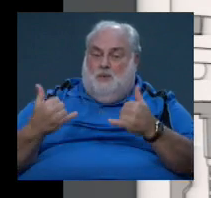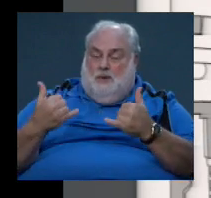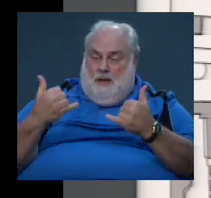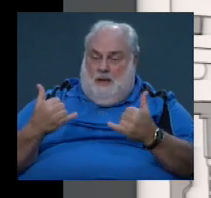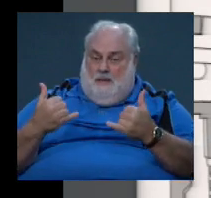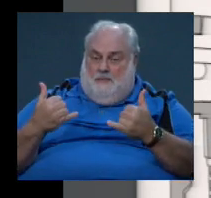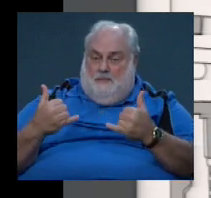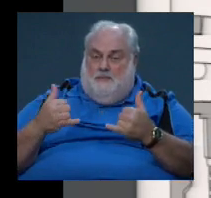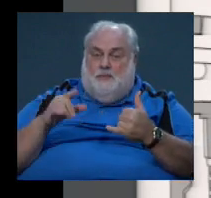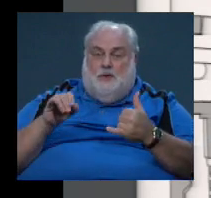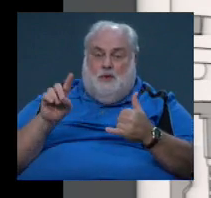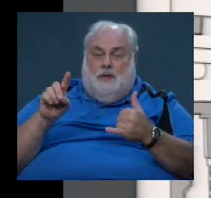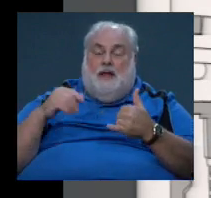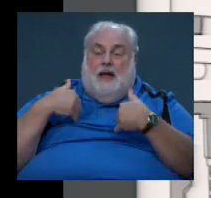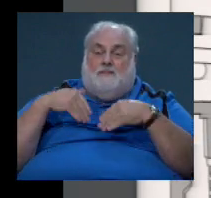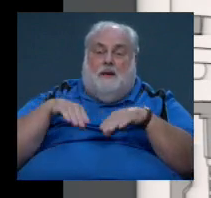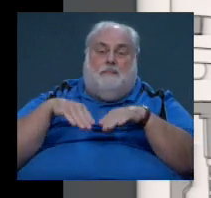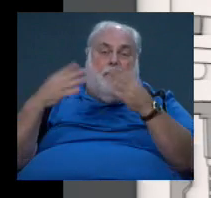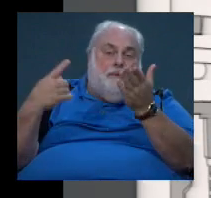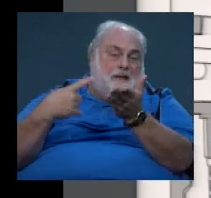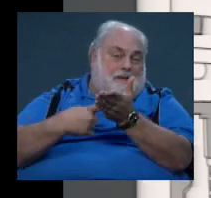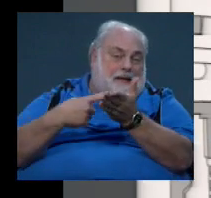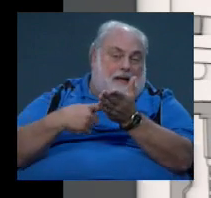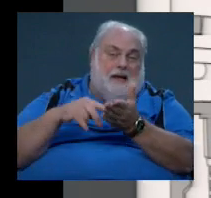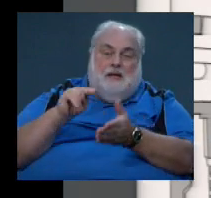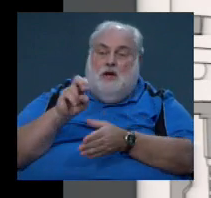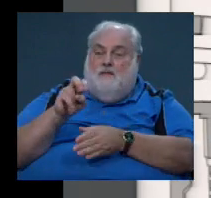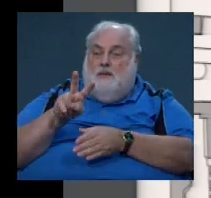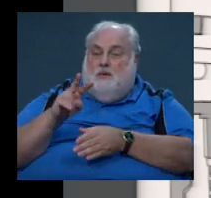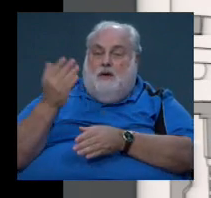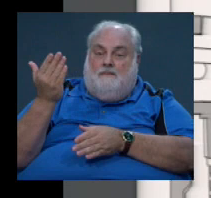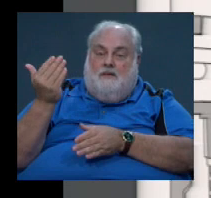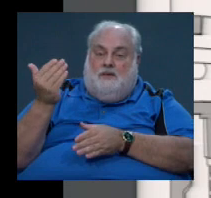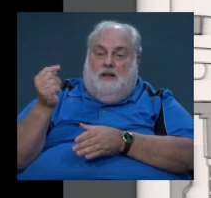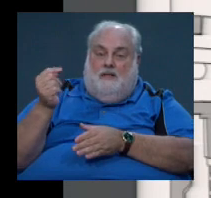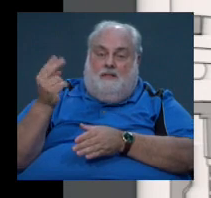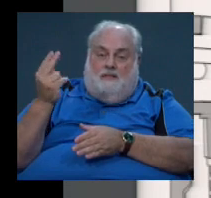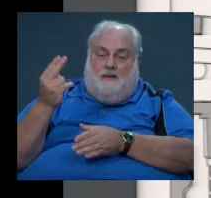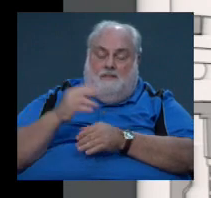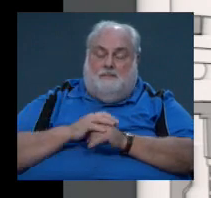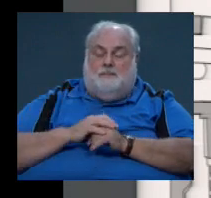meeting. You did conduct a public hearing on the item on November 15th of last year.